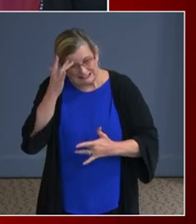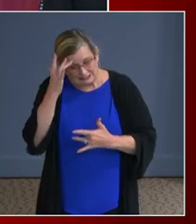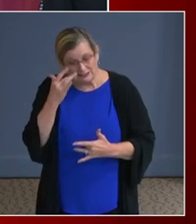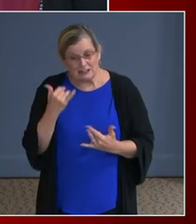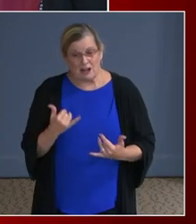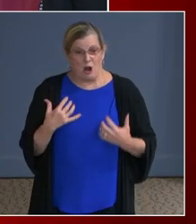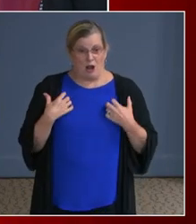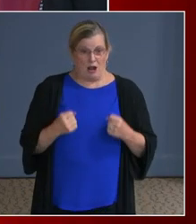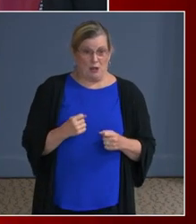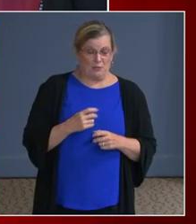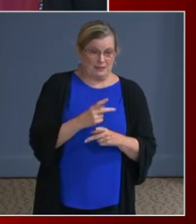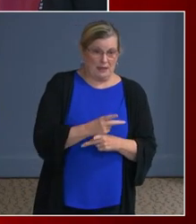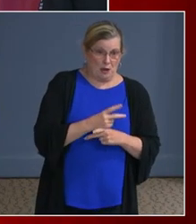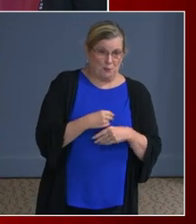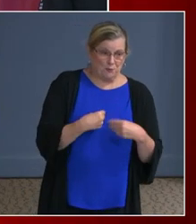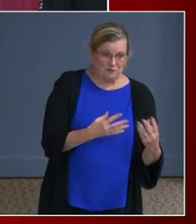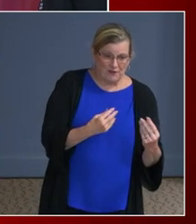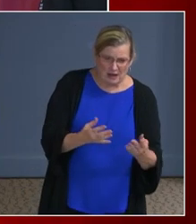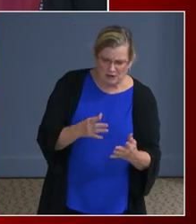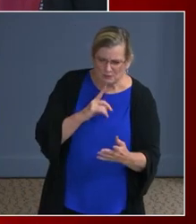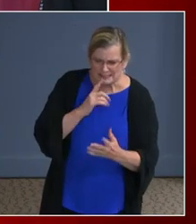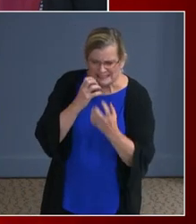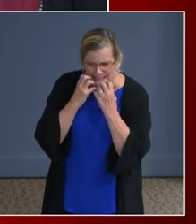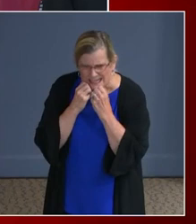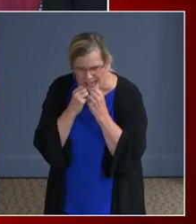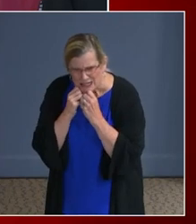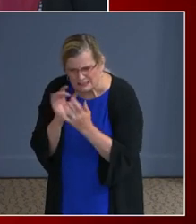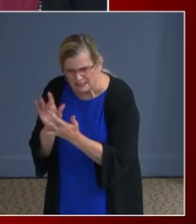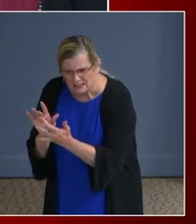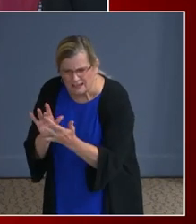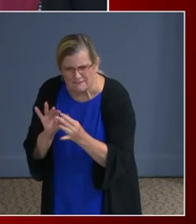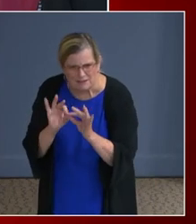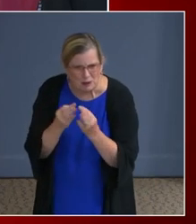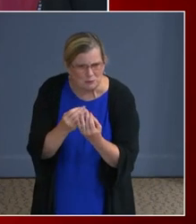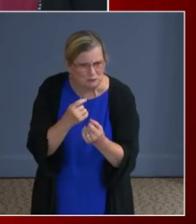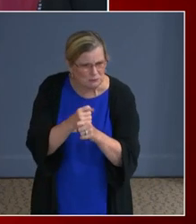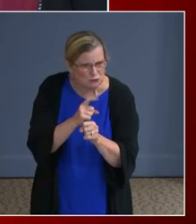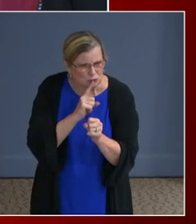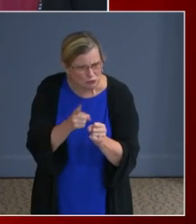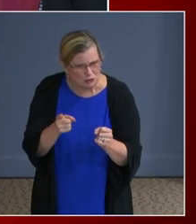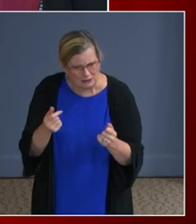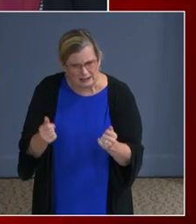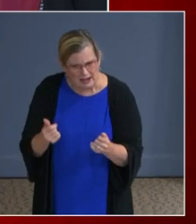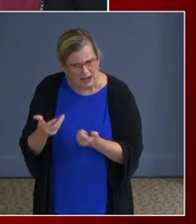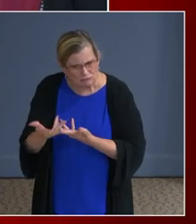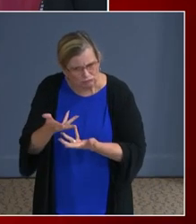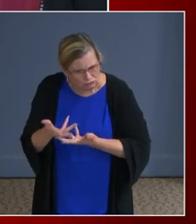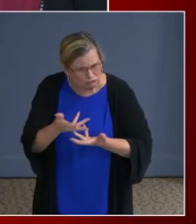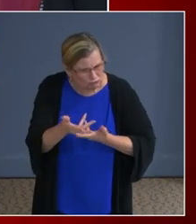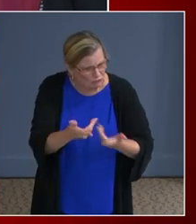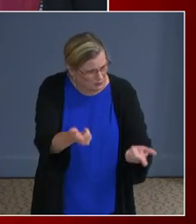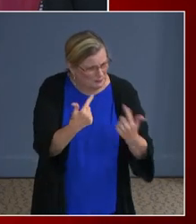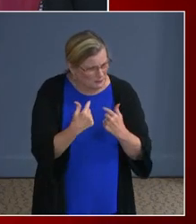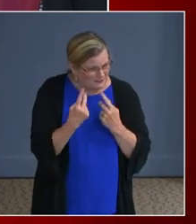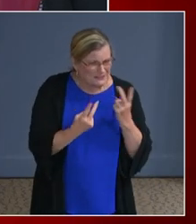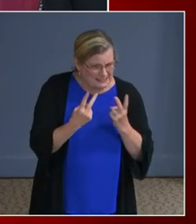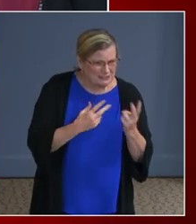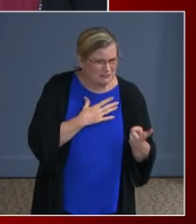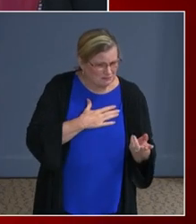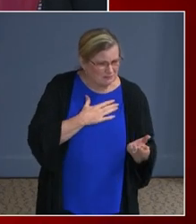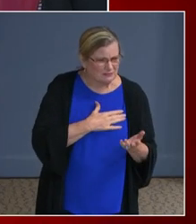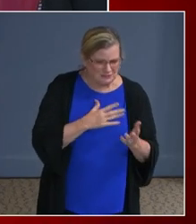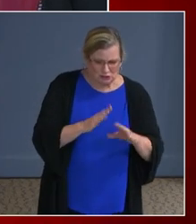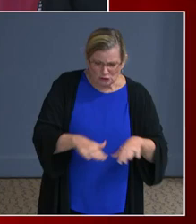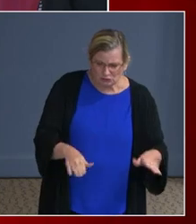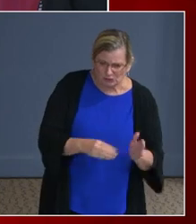to make sure that they know that their doors are open, to let them know that they can come in for well child visits and other preventative